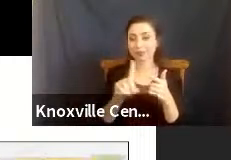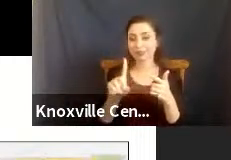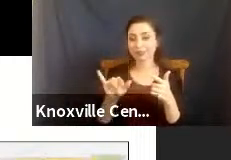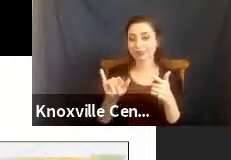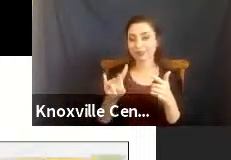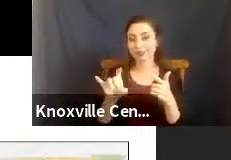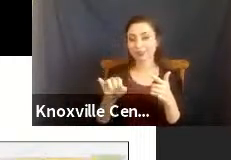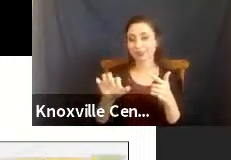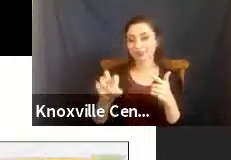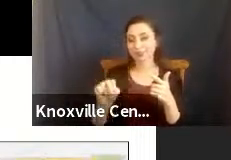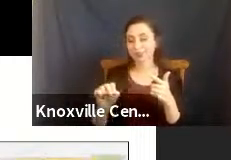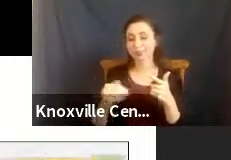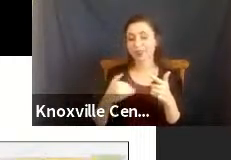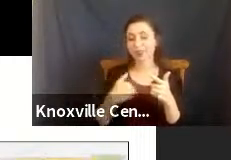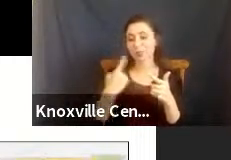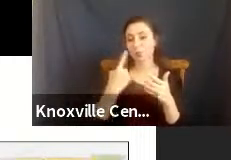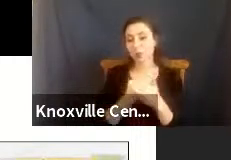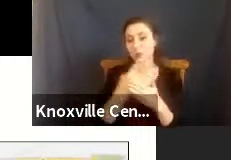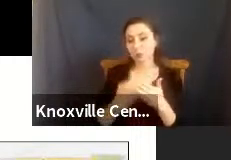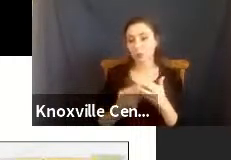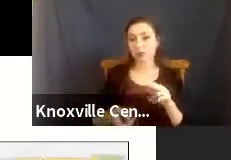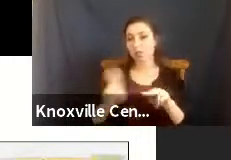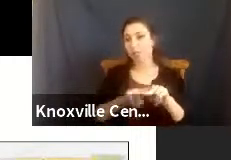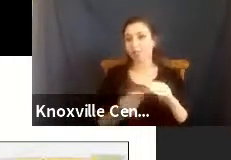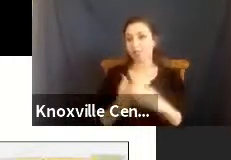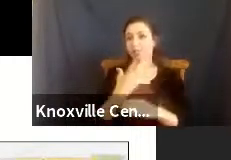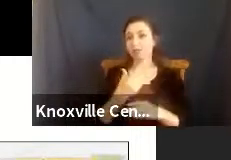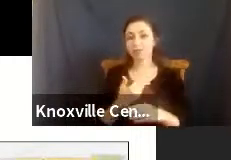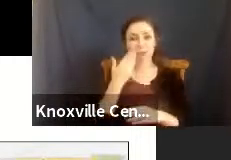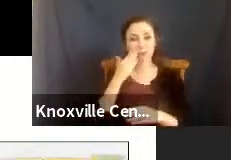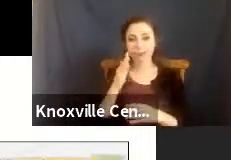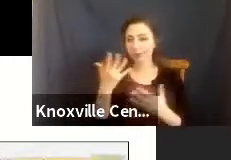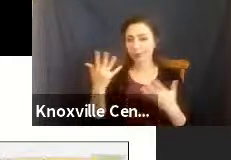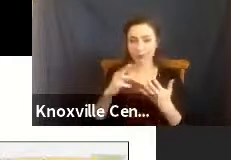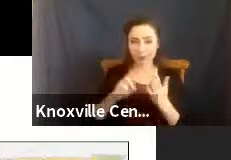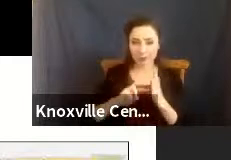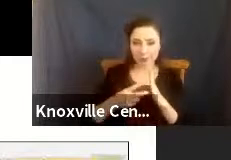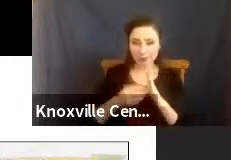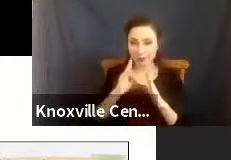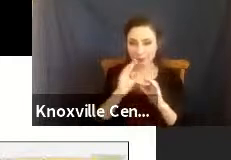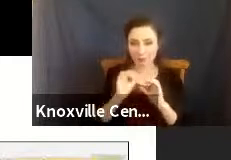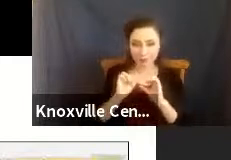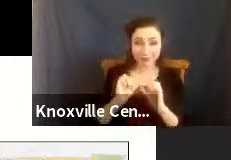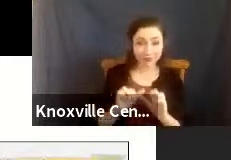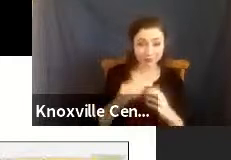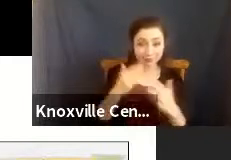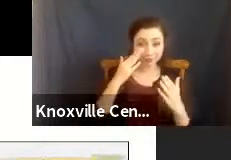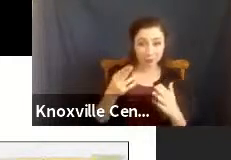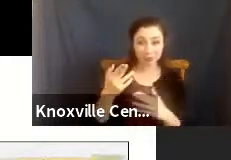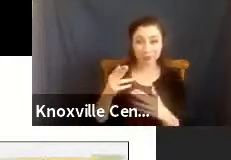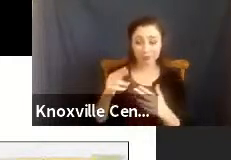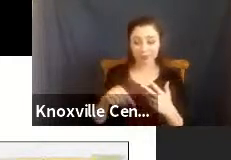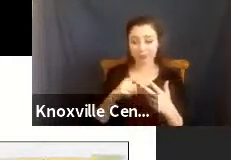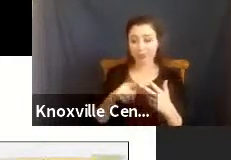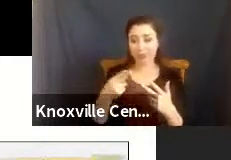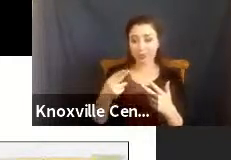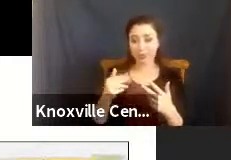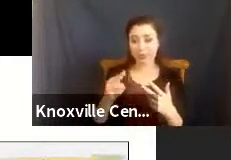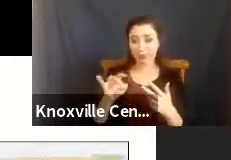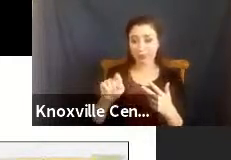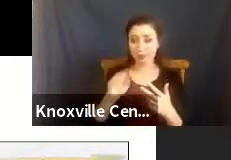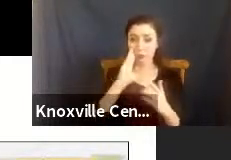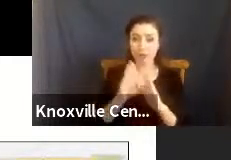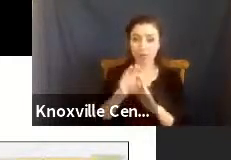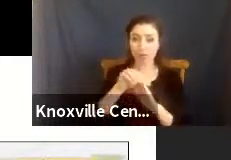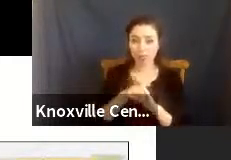had at least 1 week spikes. We don't know to what extent that's going to persist. Hamilton on the way down, and then that's just the